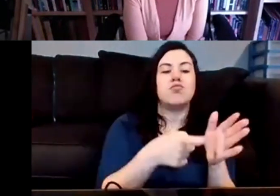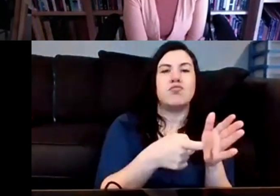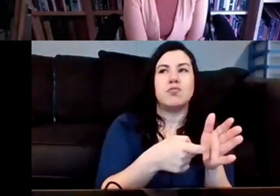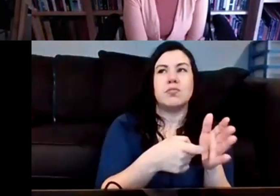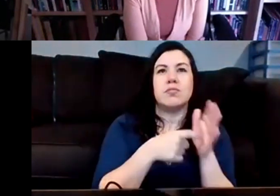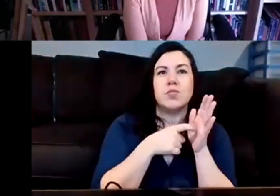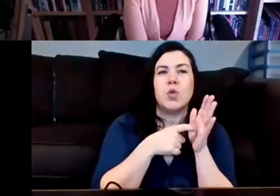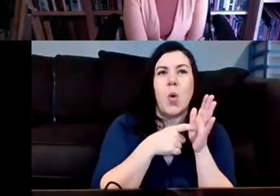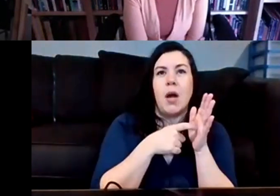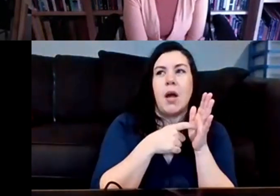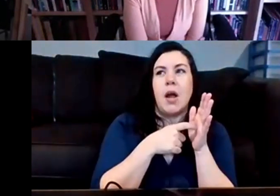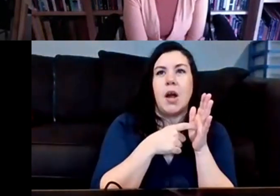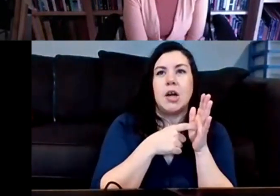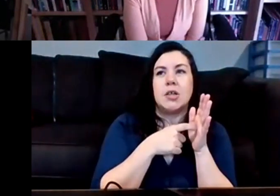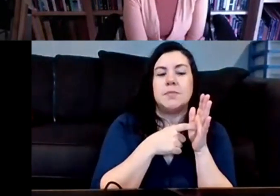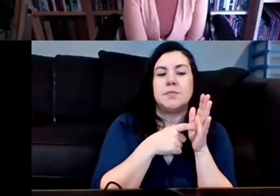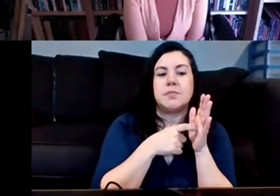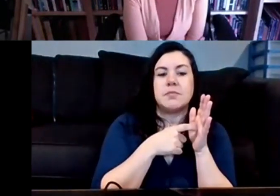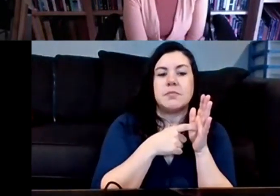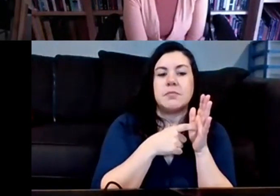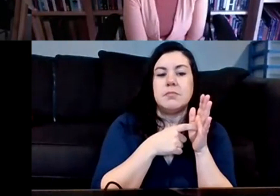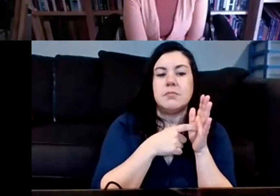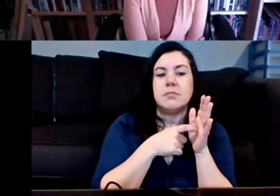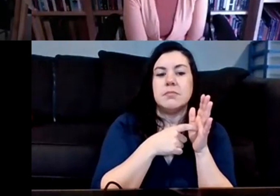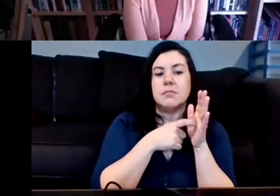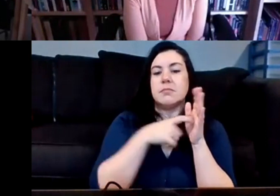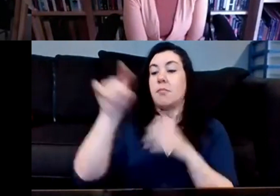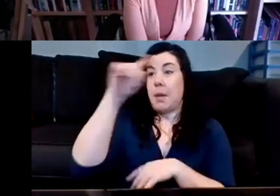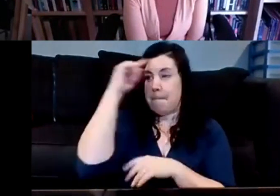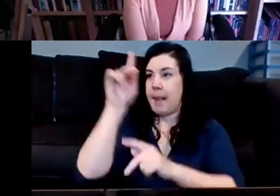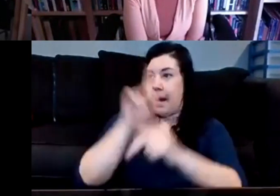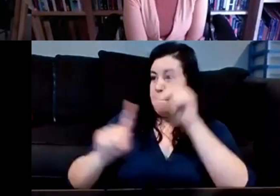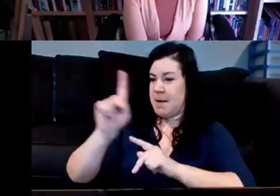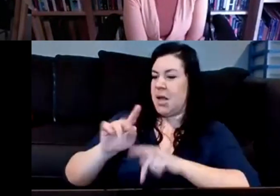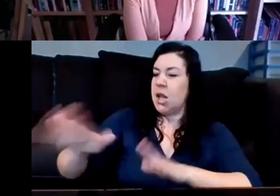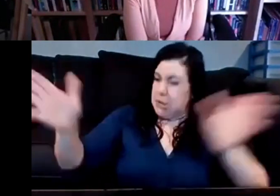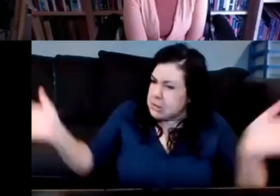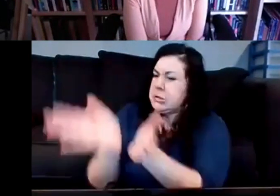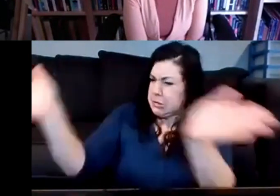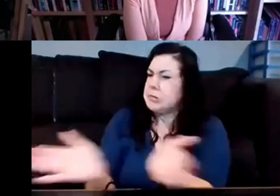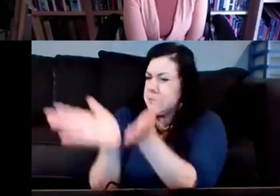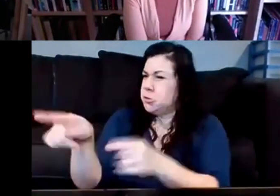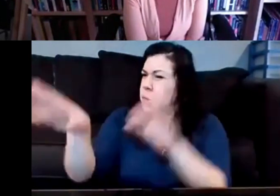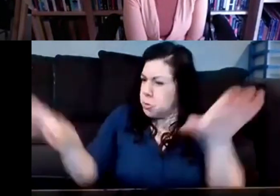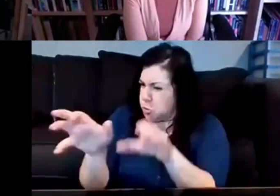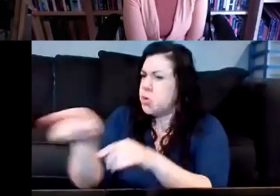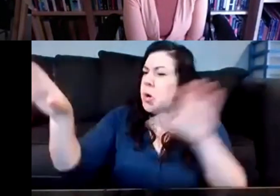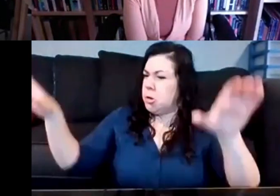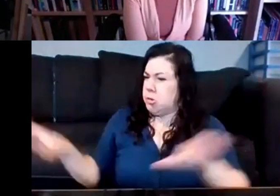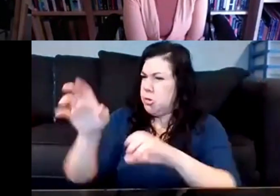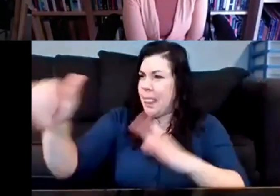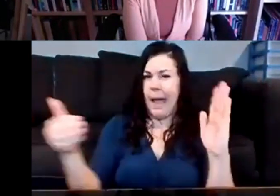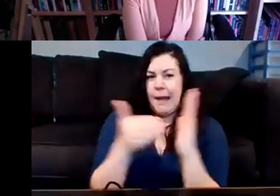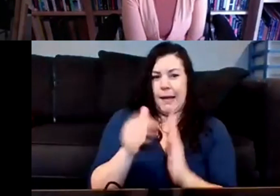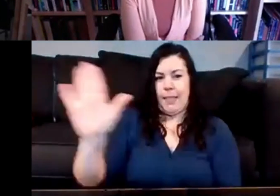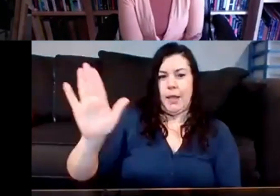pushing on Black folks to do things that actually are against who they are and their own health. And actually that's the same stuff